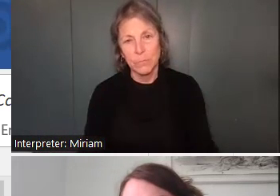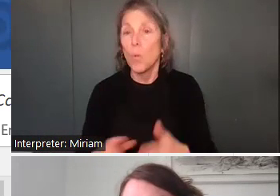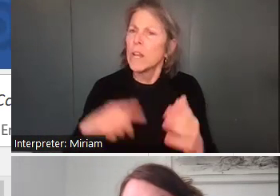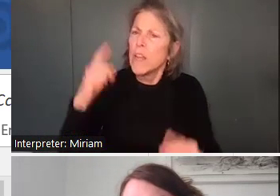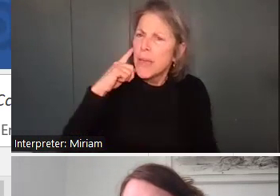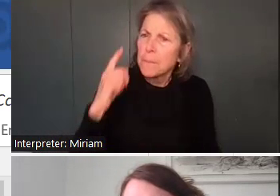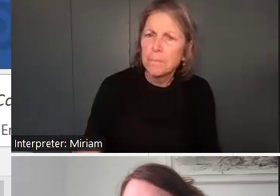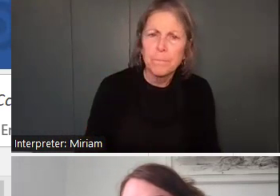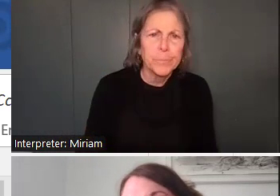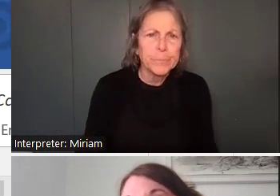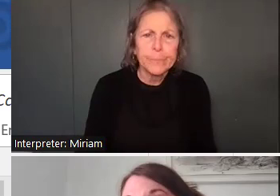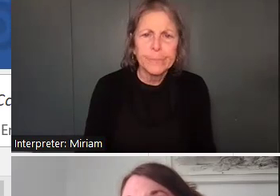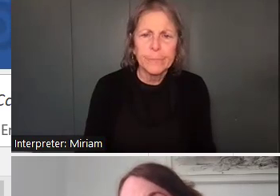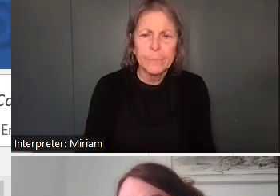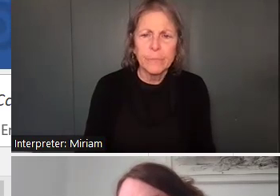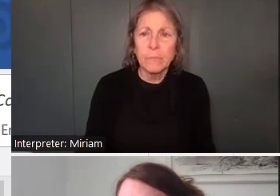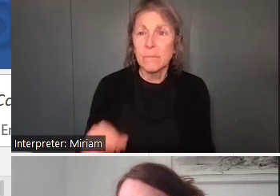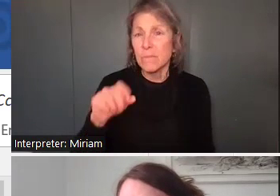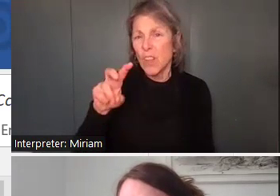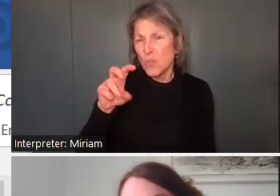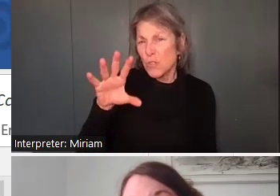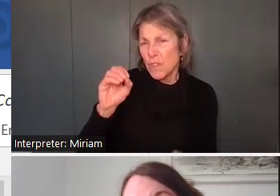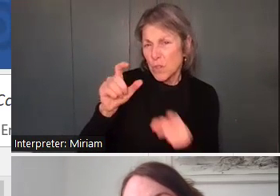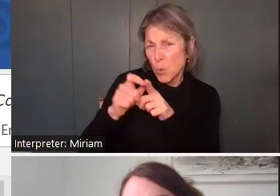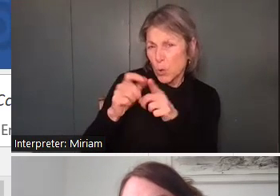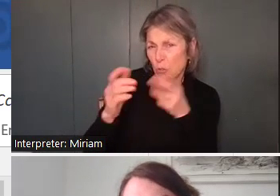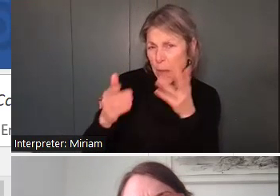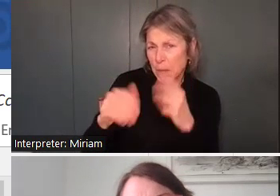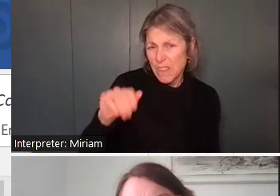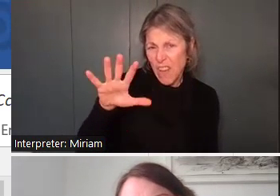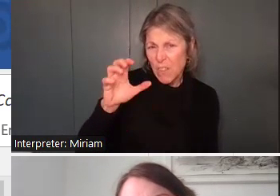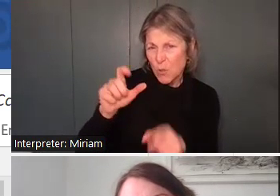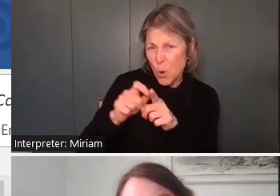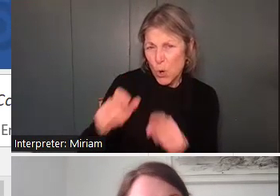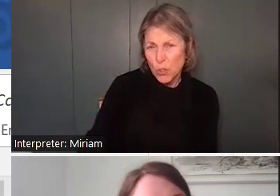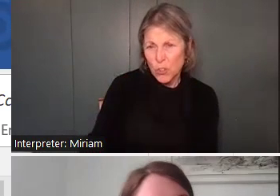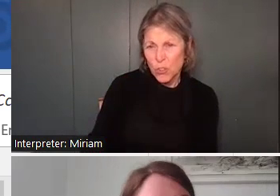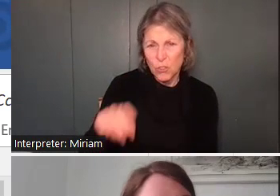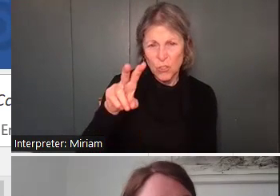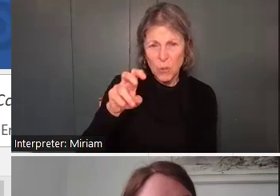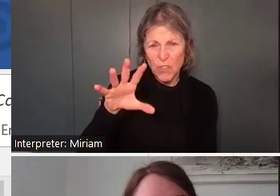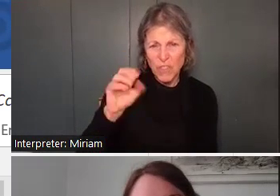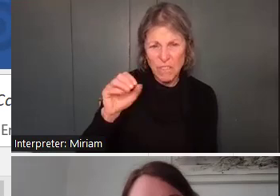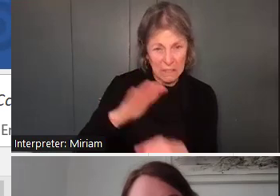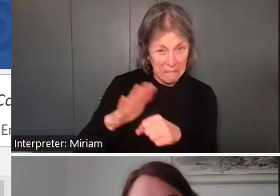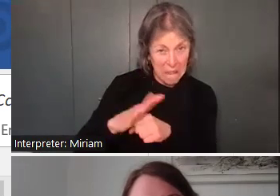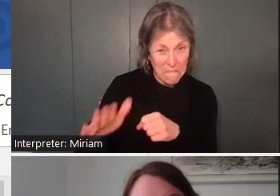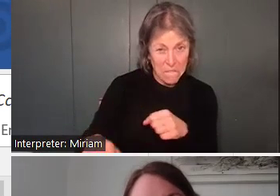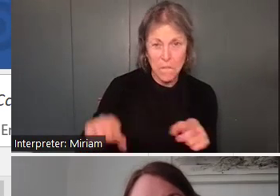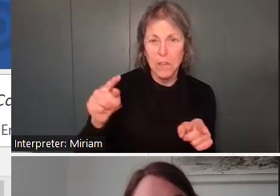think like 250 words, 500 words, 250 maybe, right? Yeah.